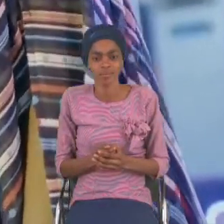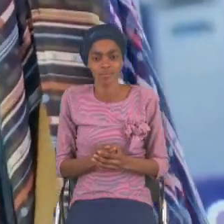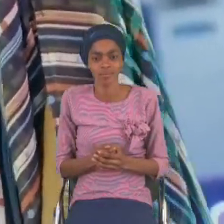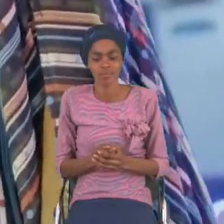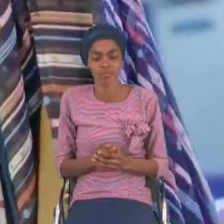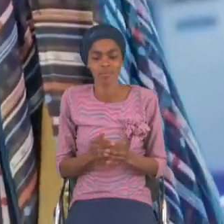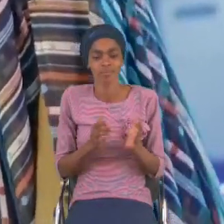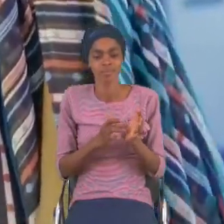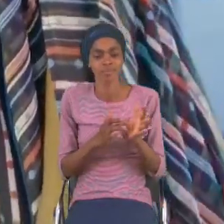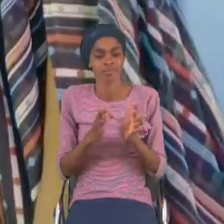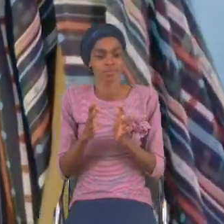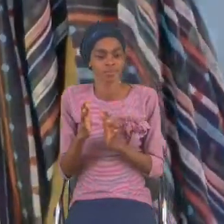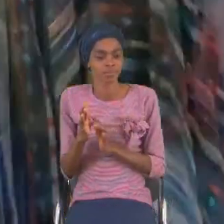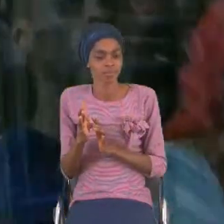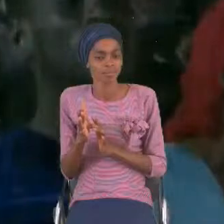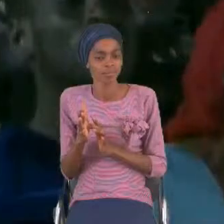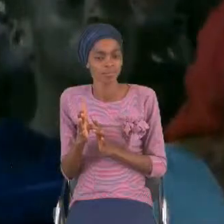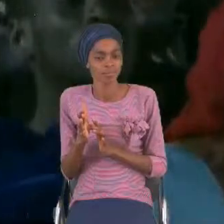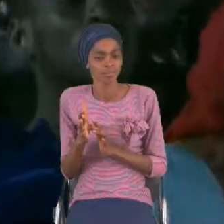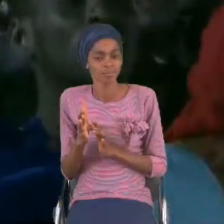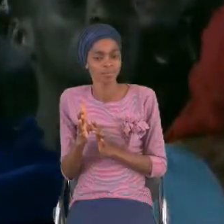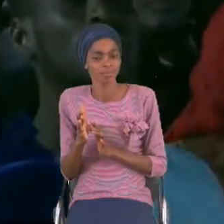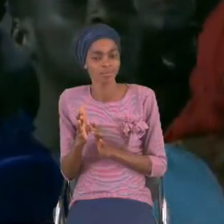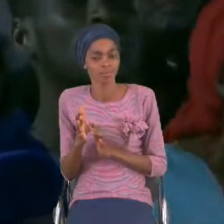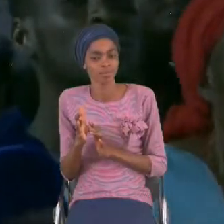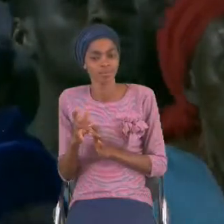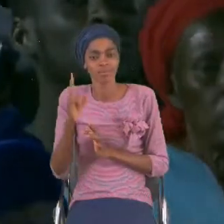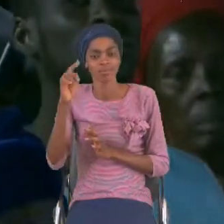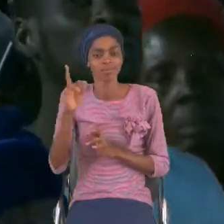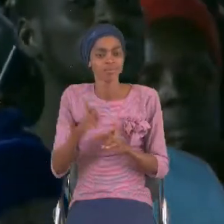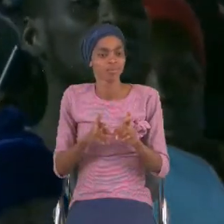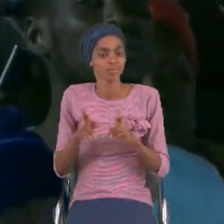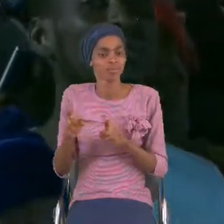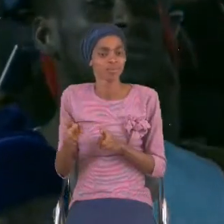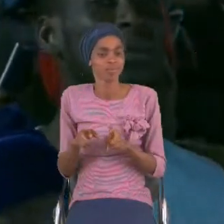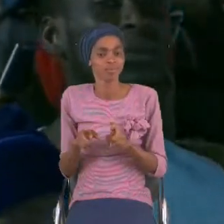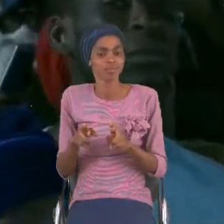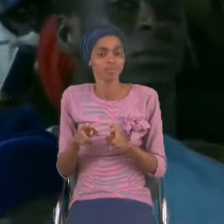all. Jesus, you reign